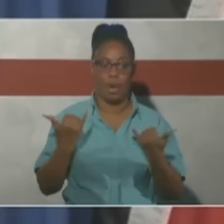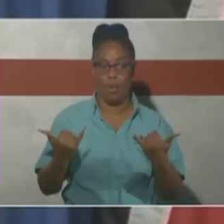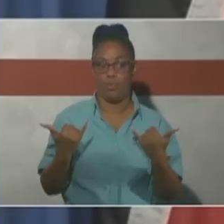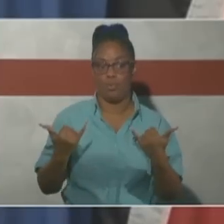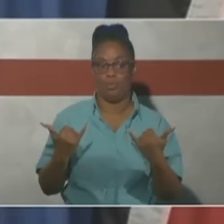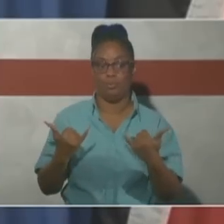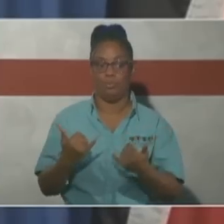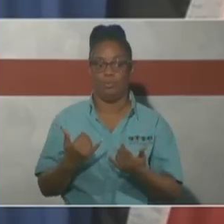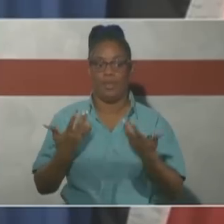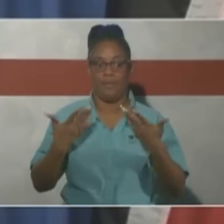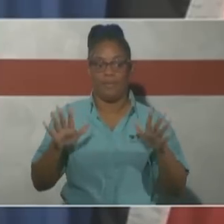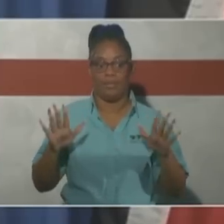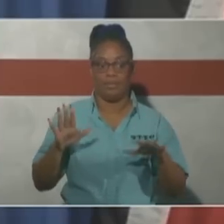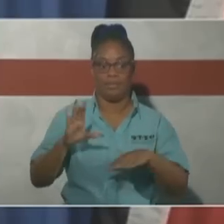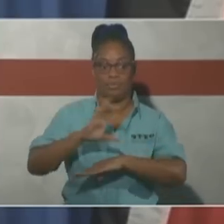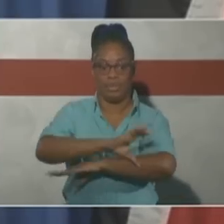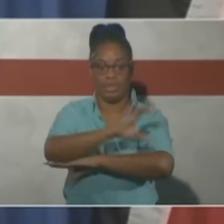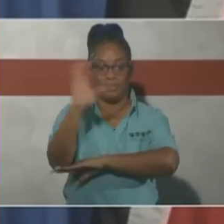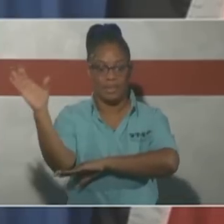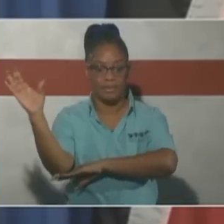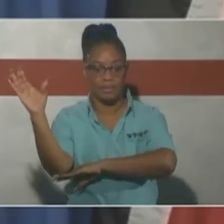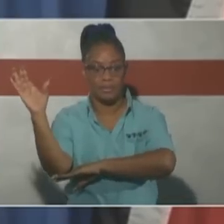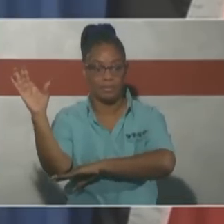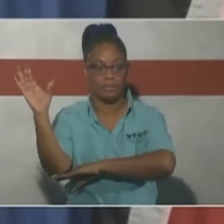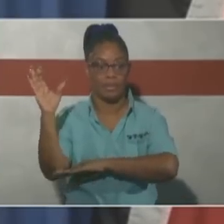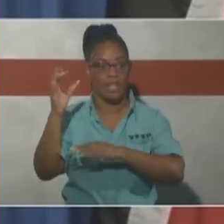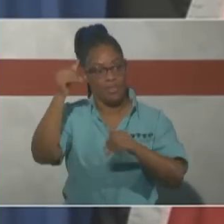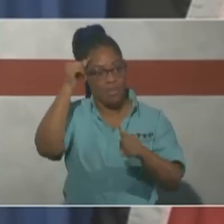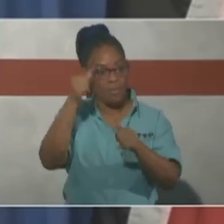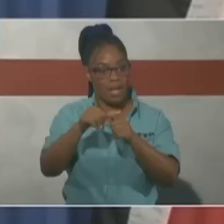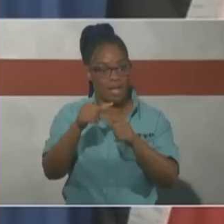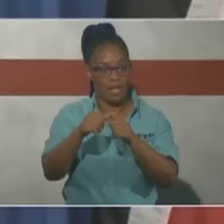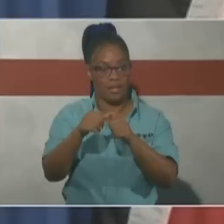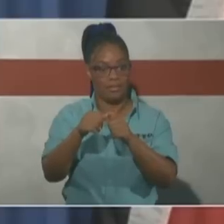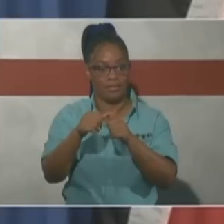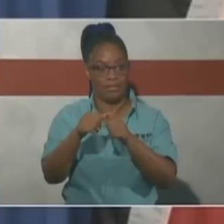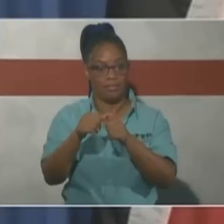shown that these are the areas of greatest grief.